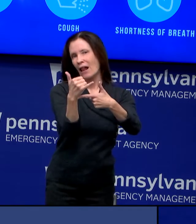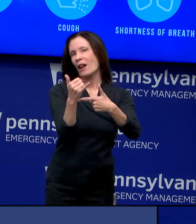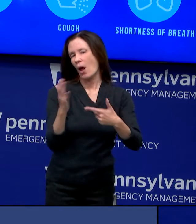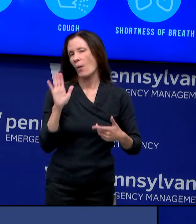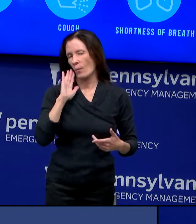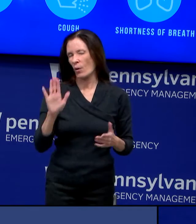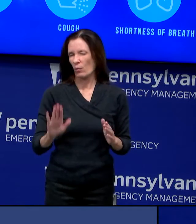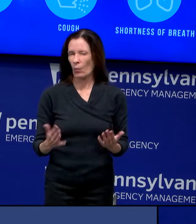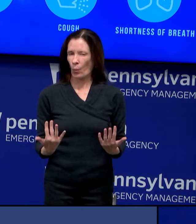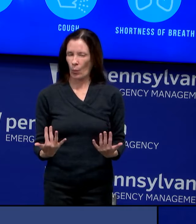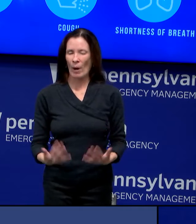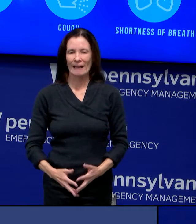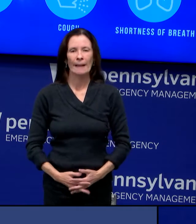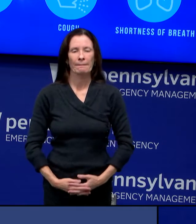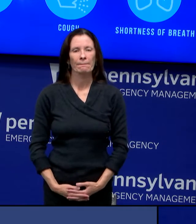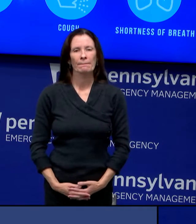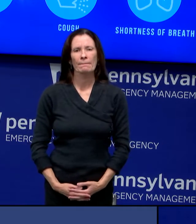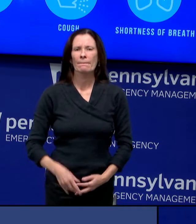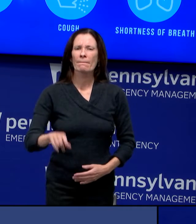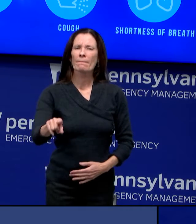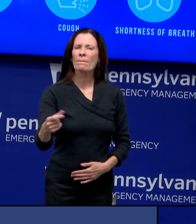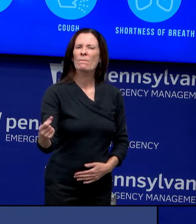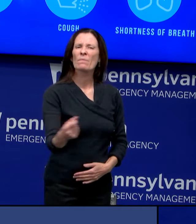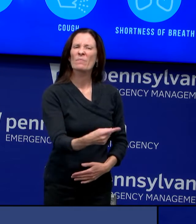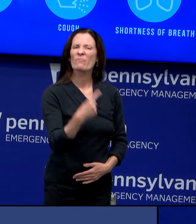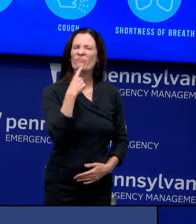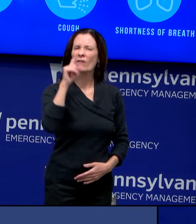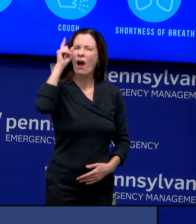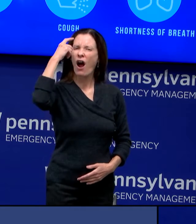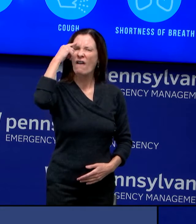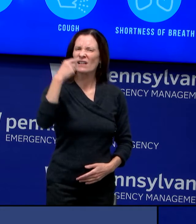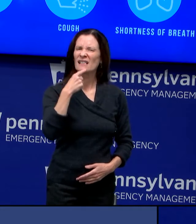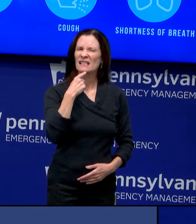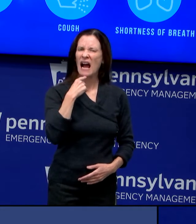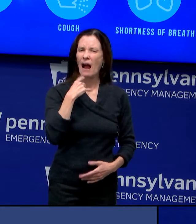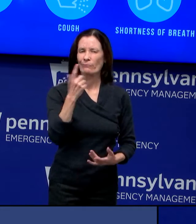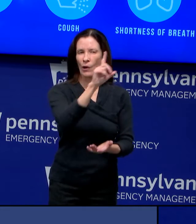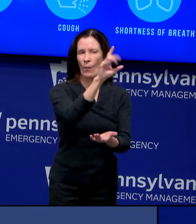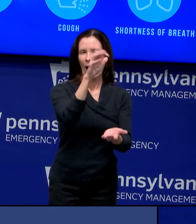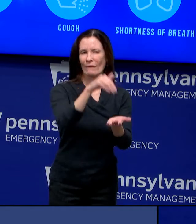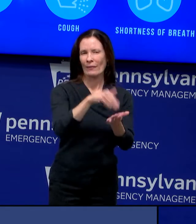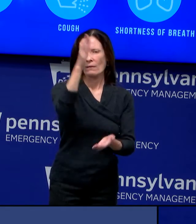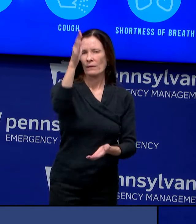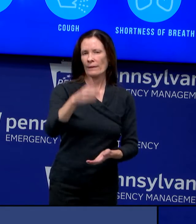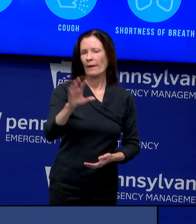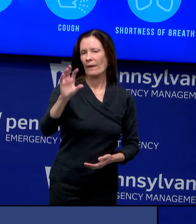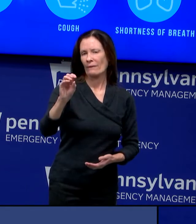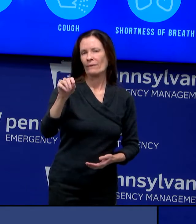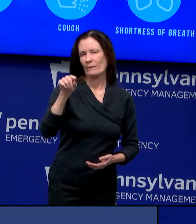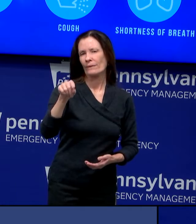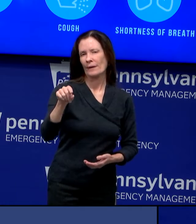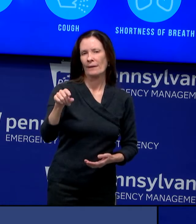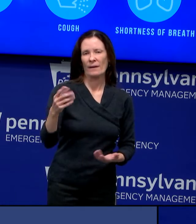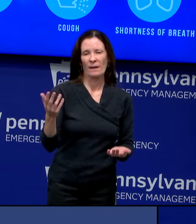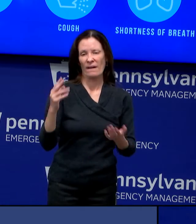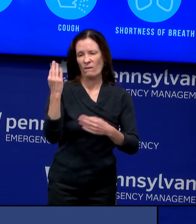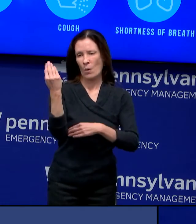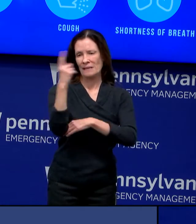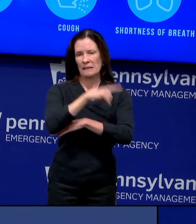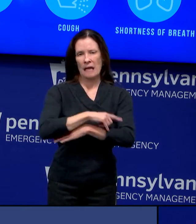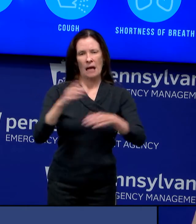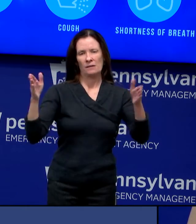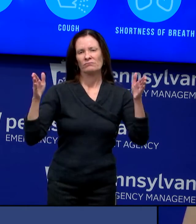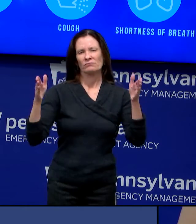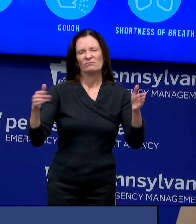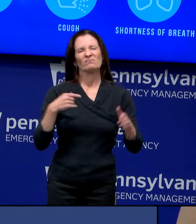100,000 residents for 14 days, when do we project Philadelphia County and the surrounding areas will get there, or are we there already? We are not